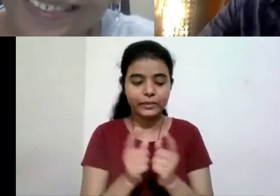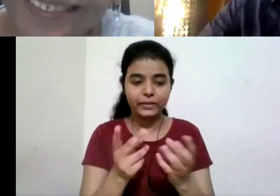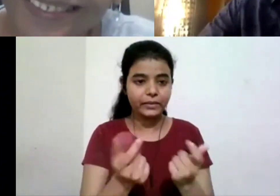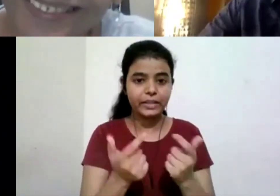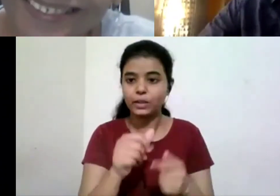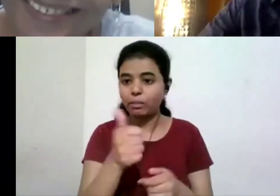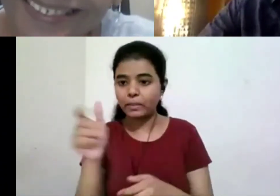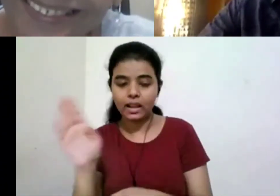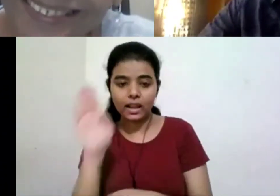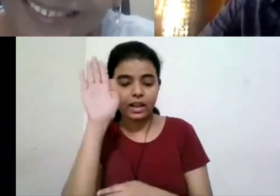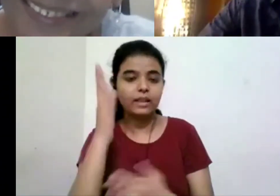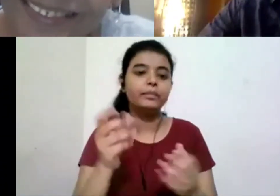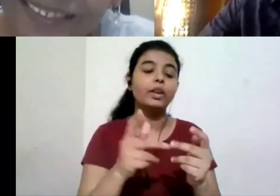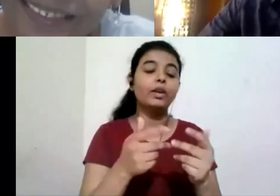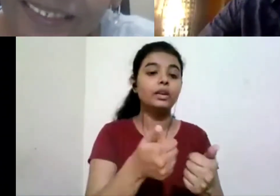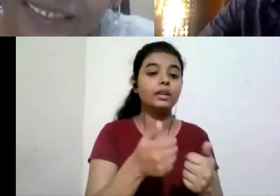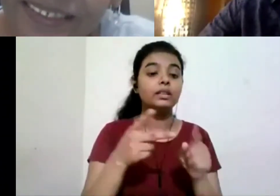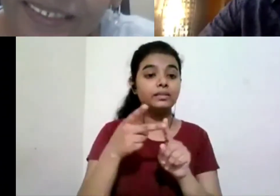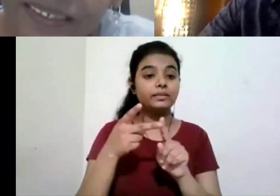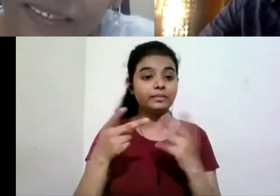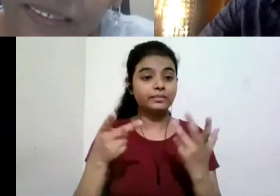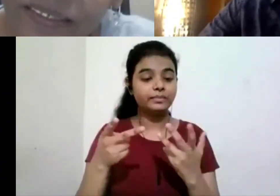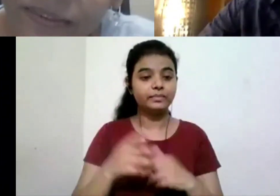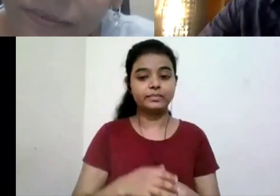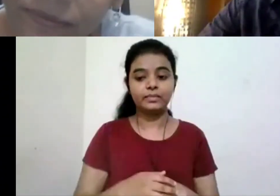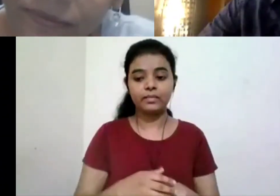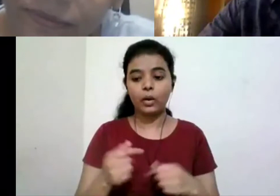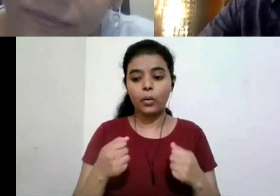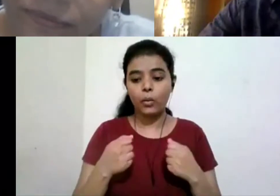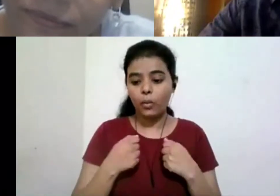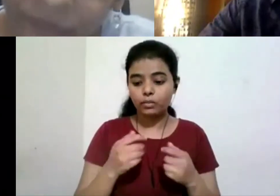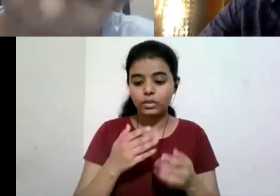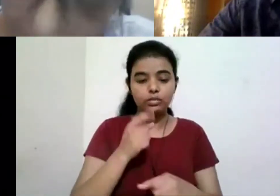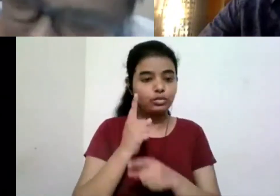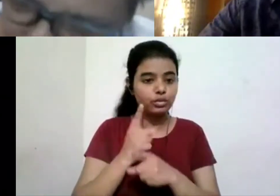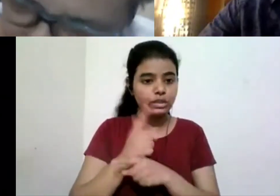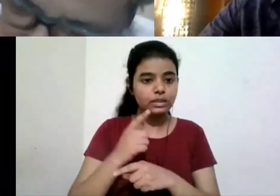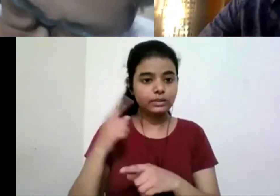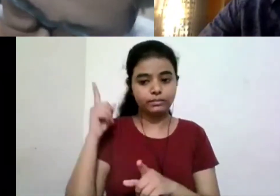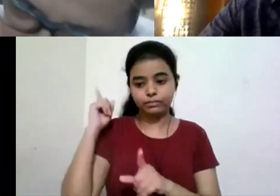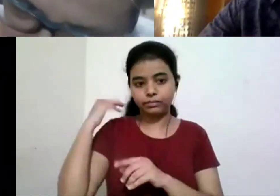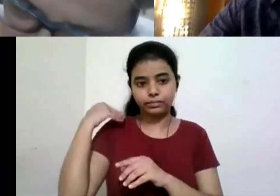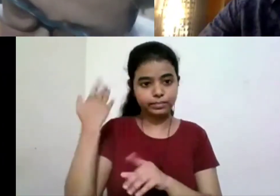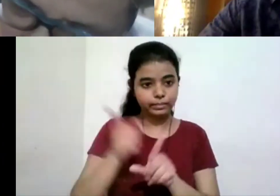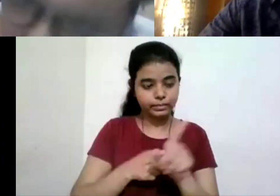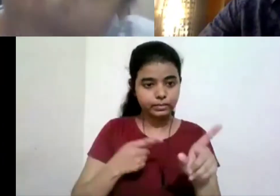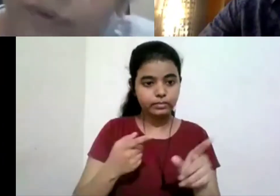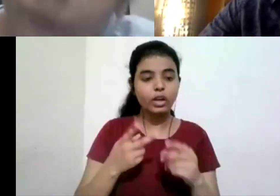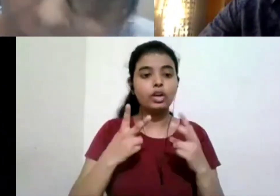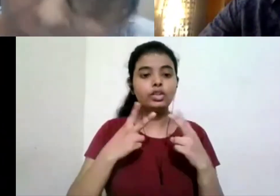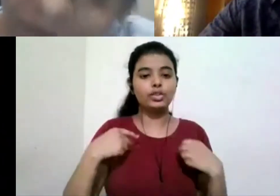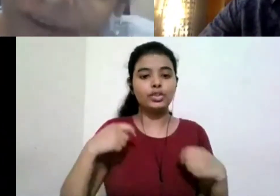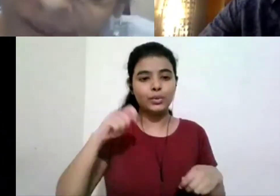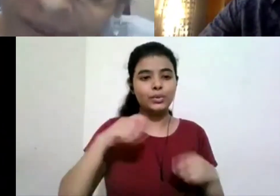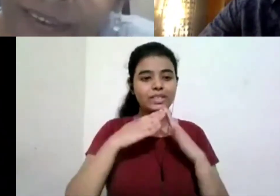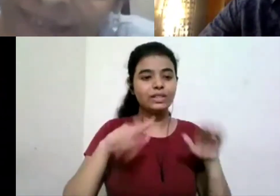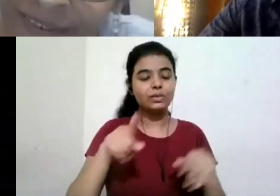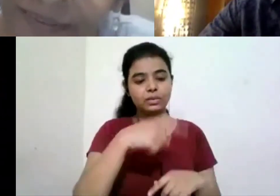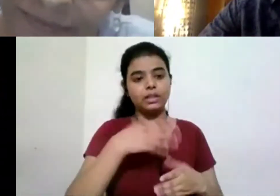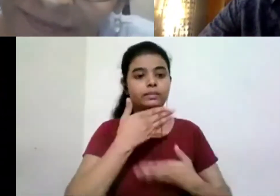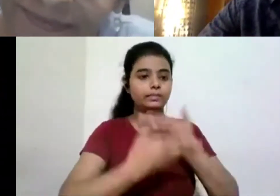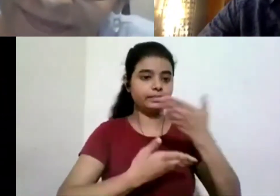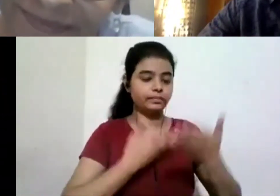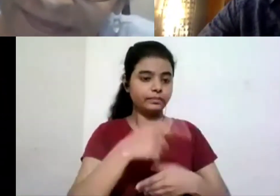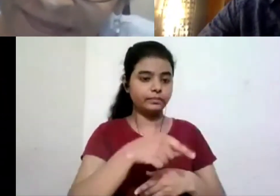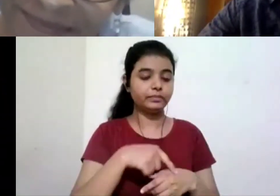others can come in. So my second question comes from the experience of teaching over the last 1 year, and I teach jurisprudence. And so my